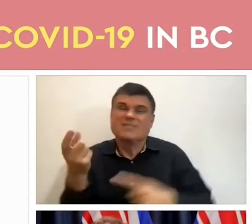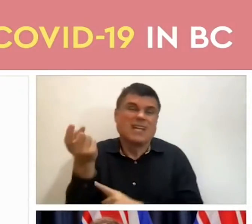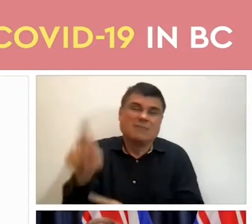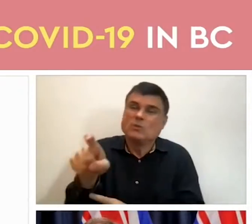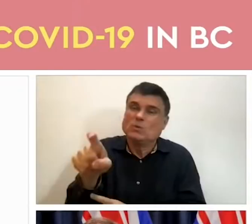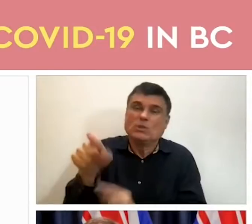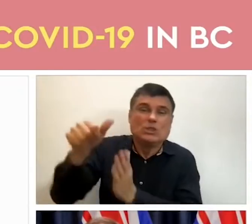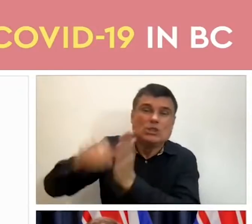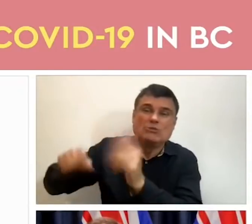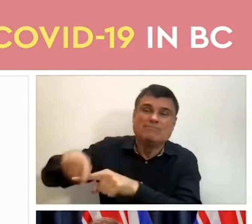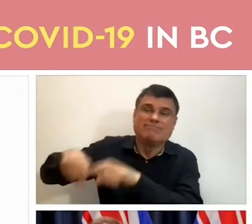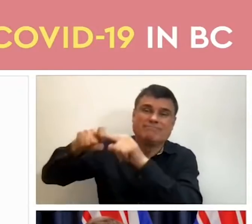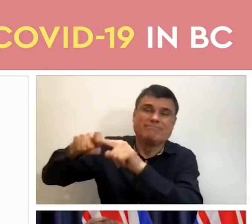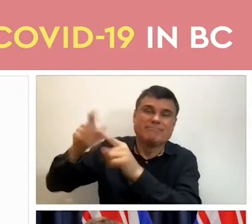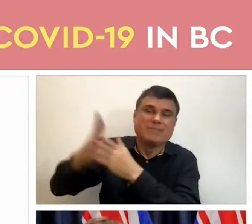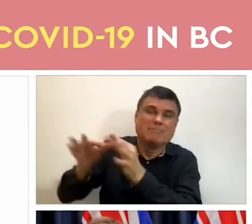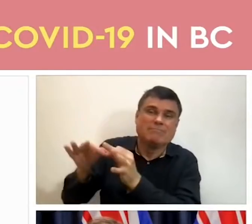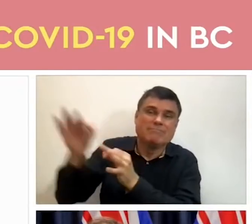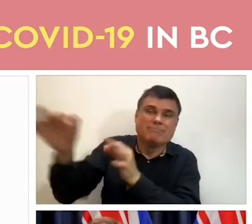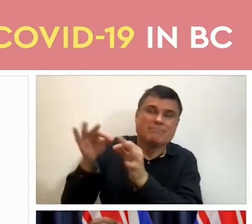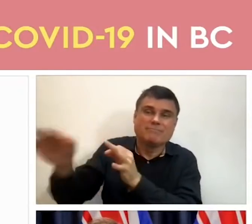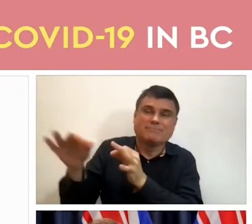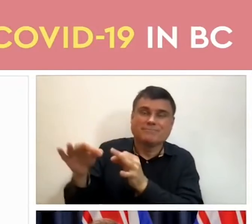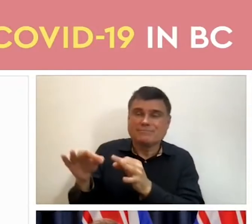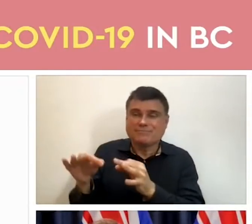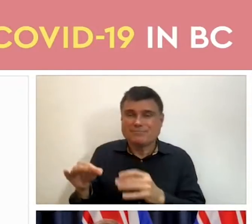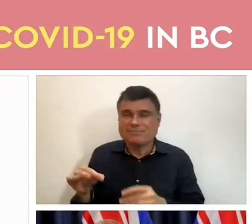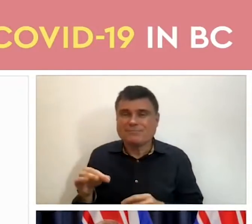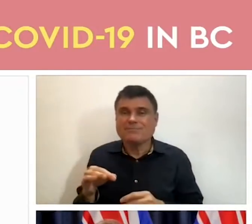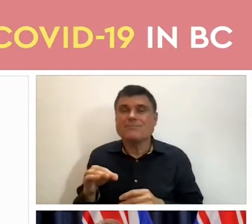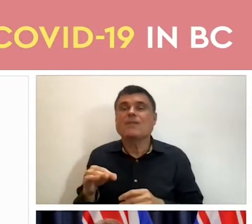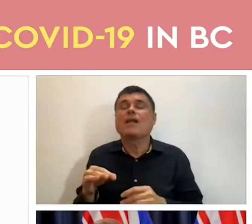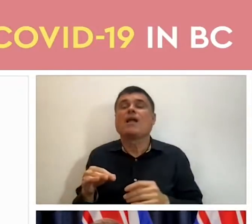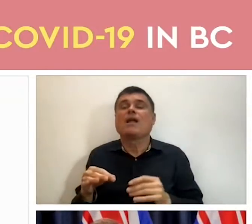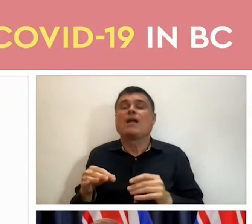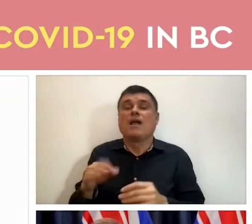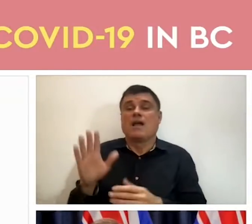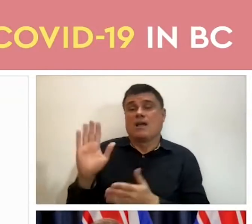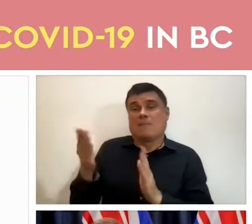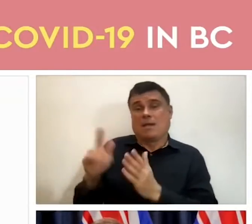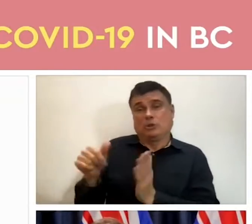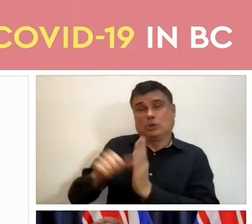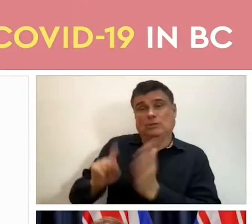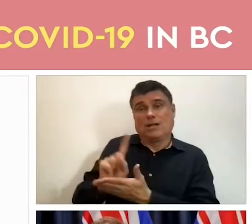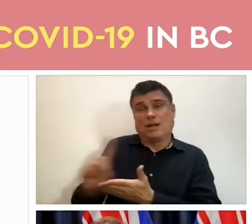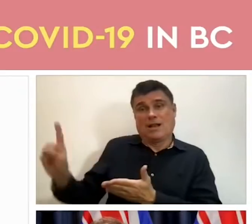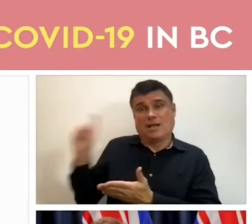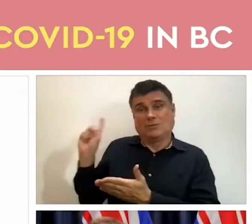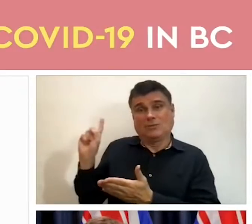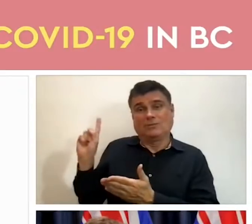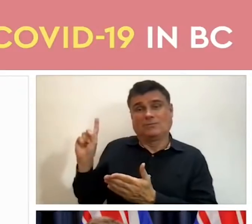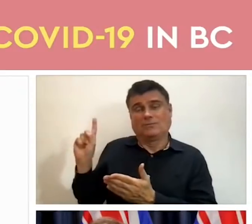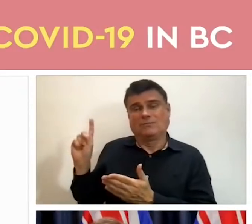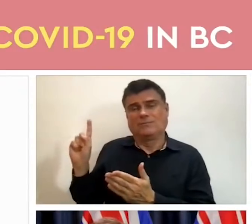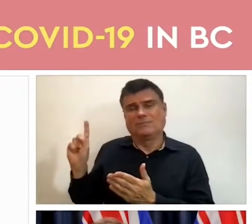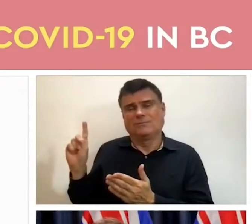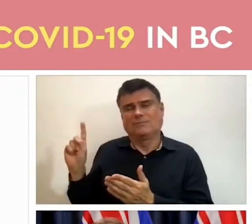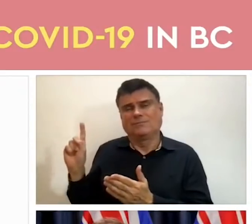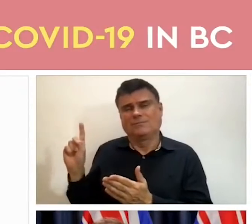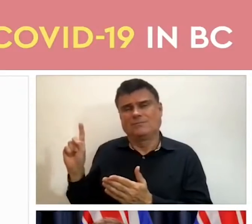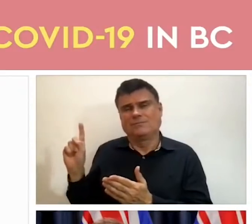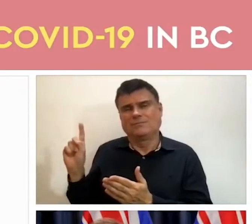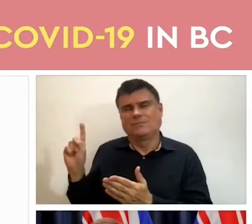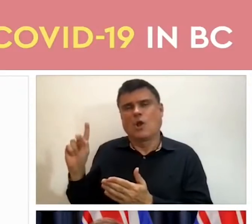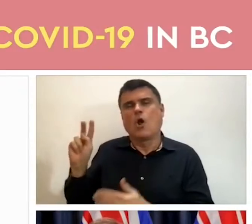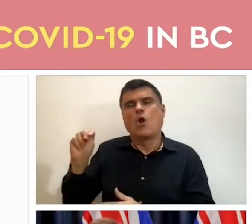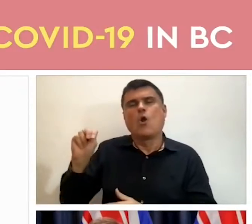surgical renewal update for the most recent period. In the most recent period, we reported November 21st to November